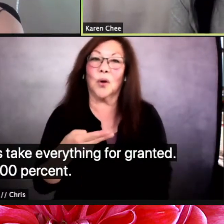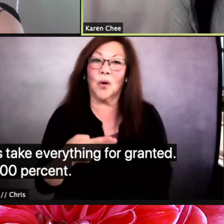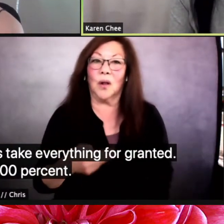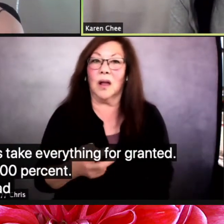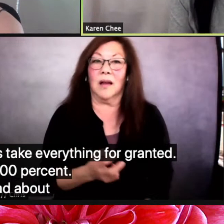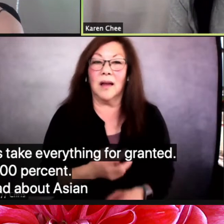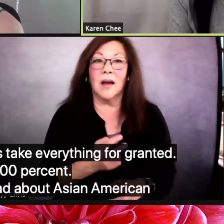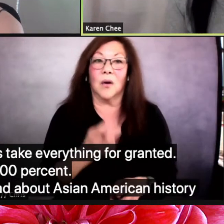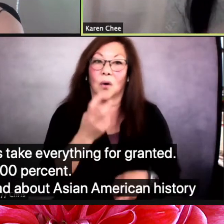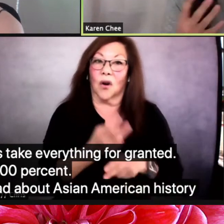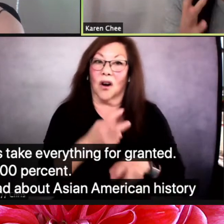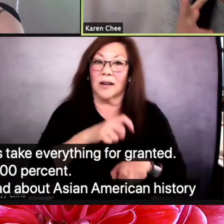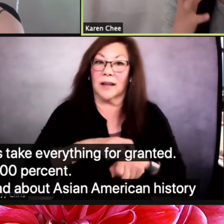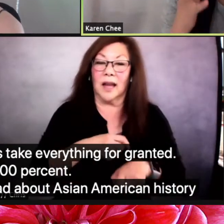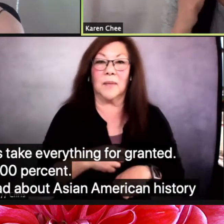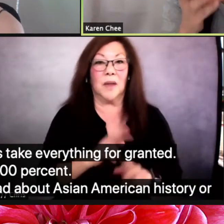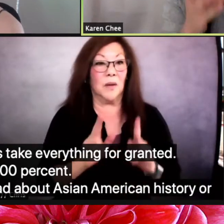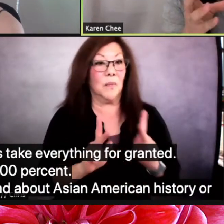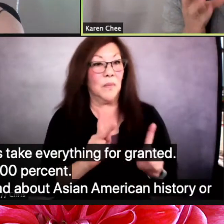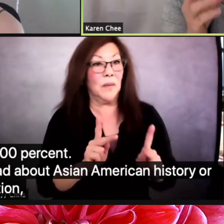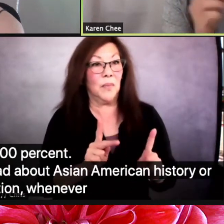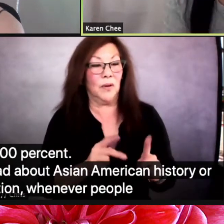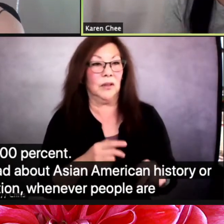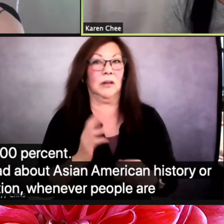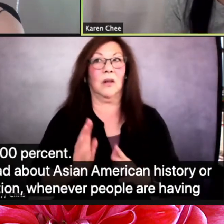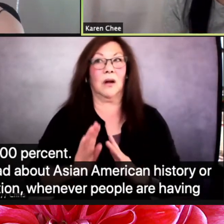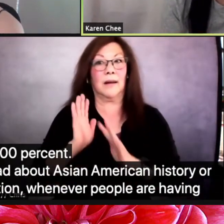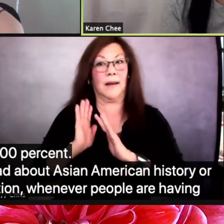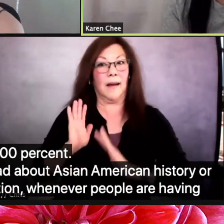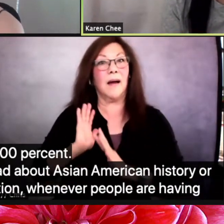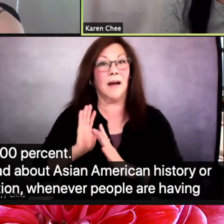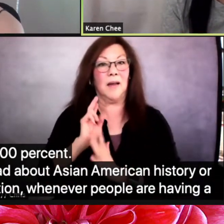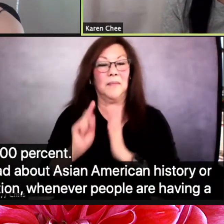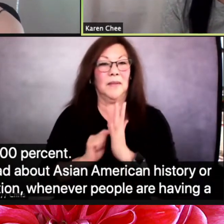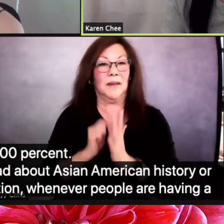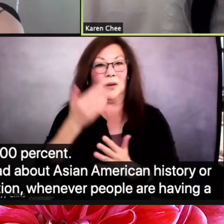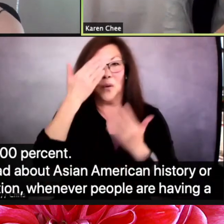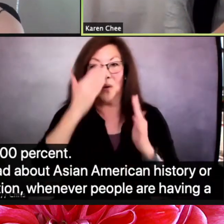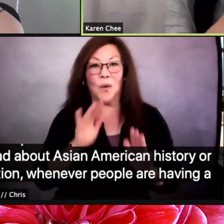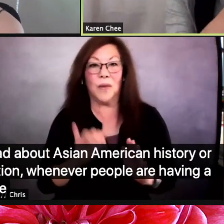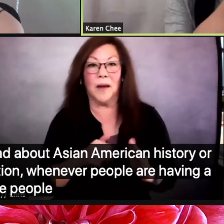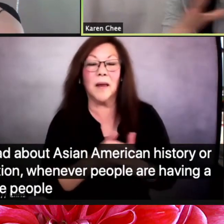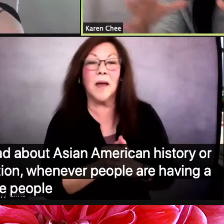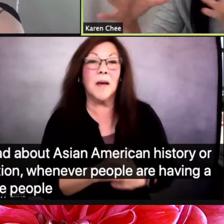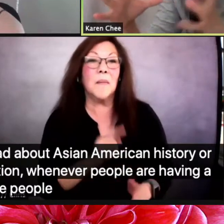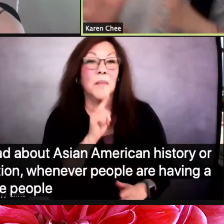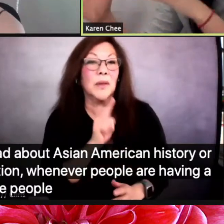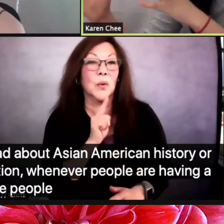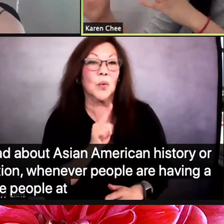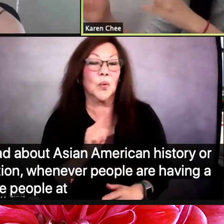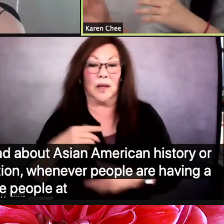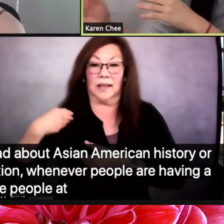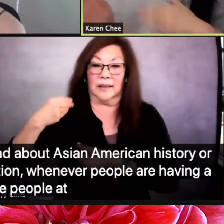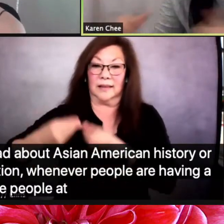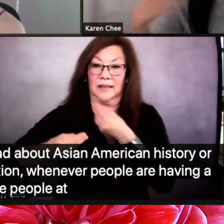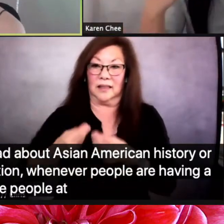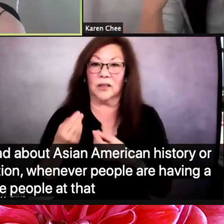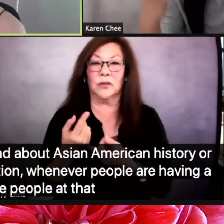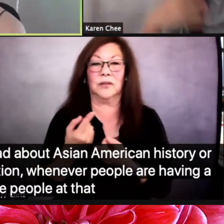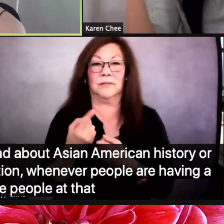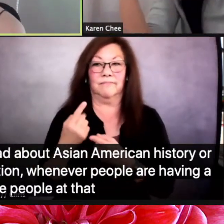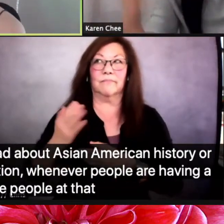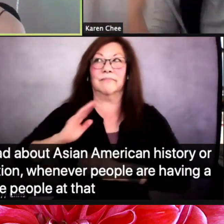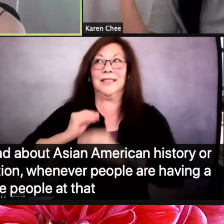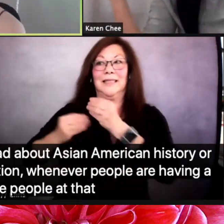man, this is the people in at that time, alive at that time, might not know it, but it's like their descendants triumphed, like